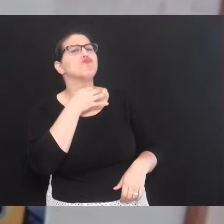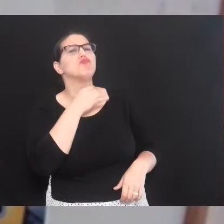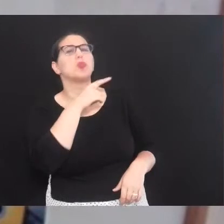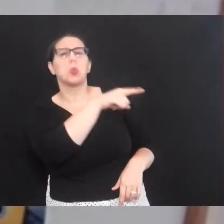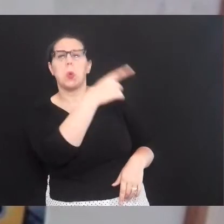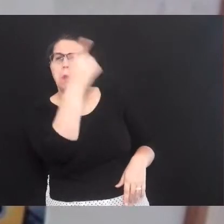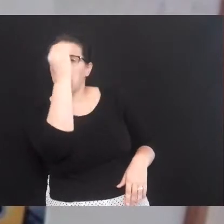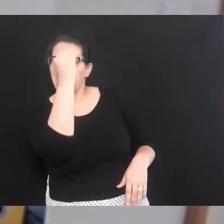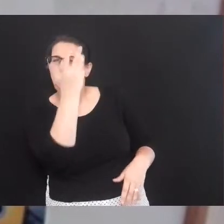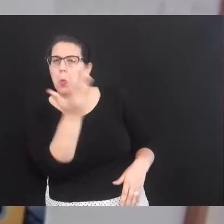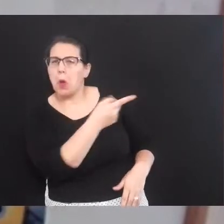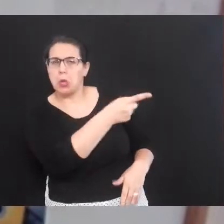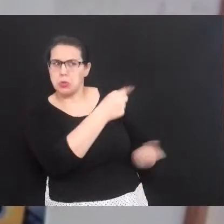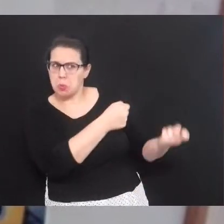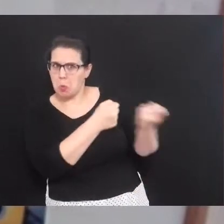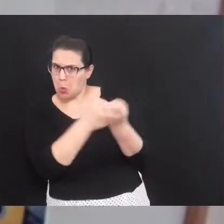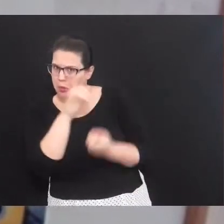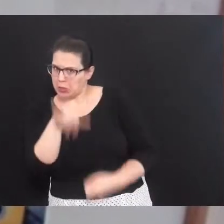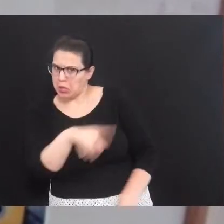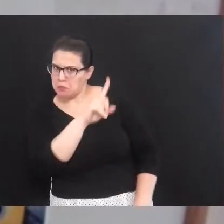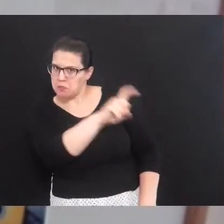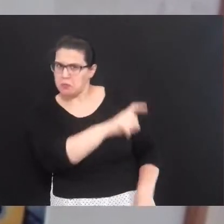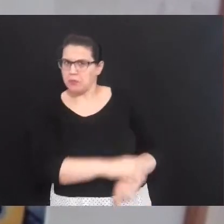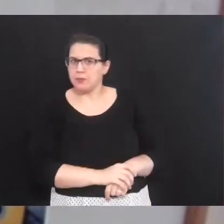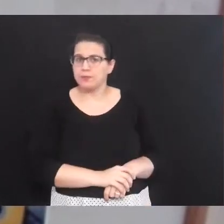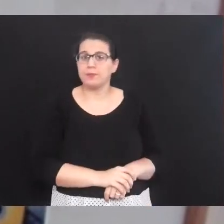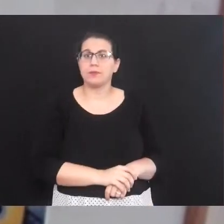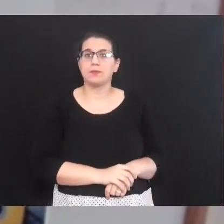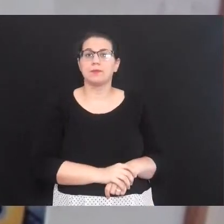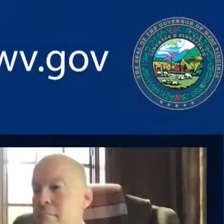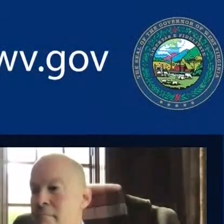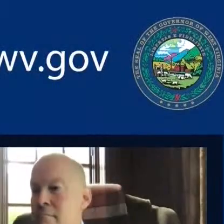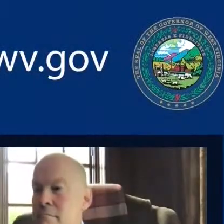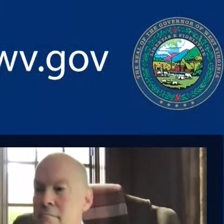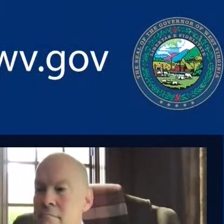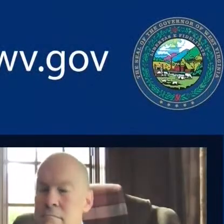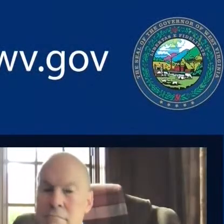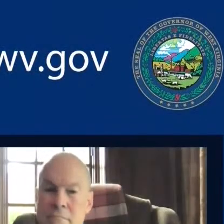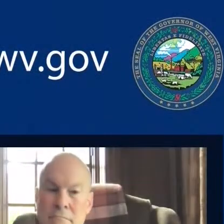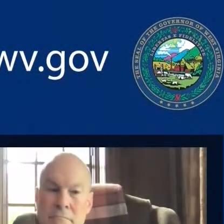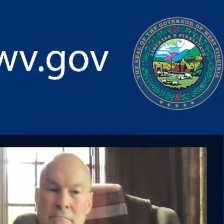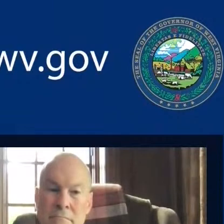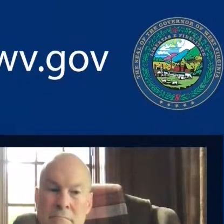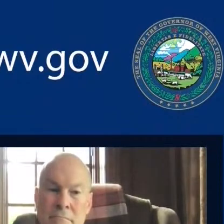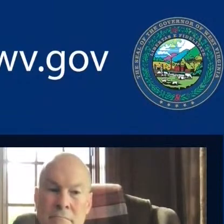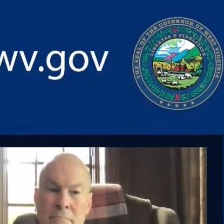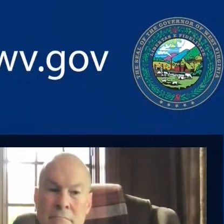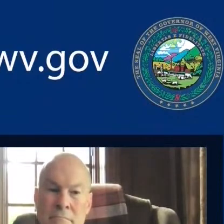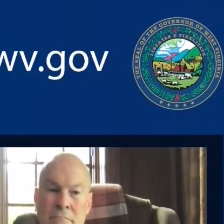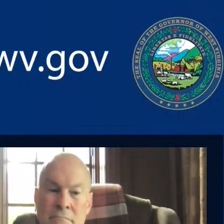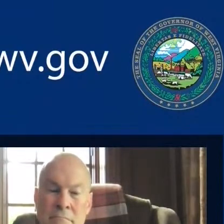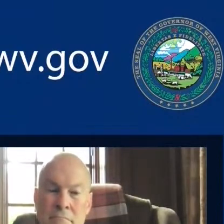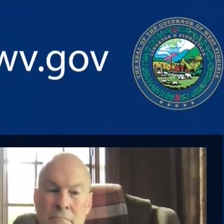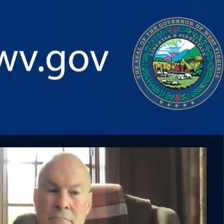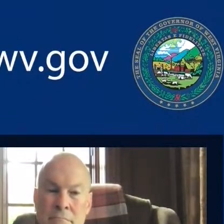And would you support that type of legislation? Thank you, sir. Well, first of all, I would not support that